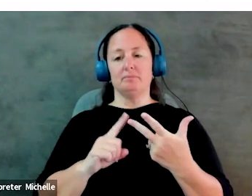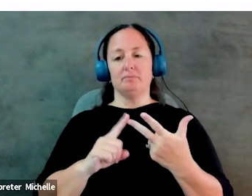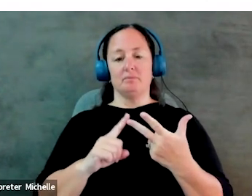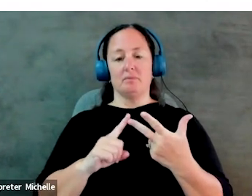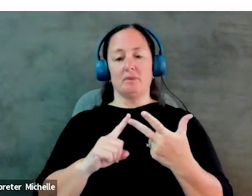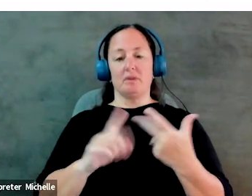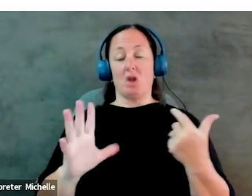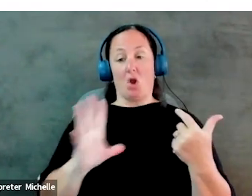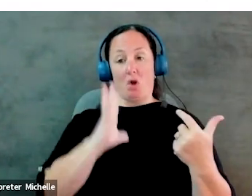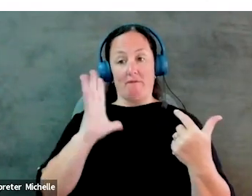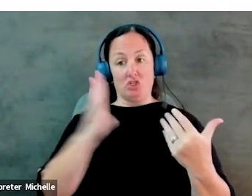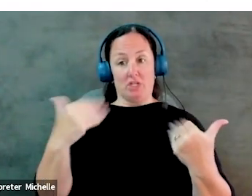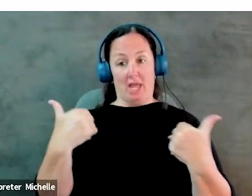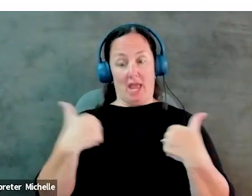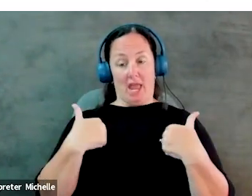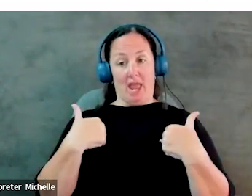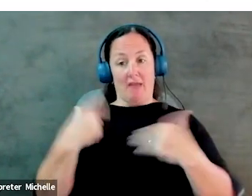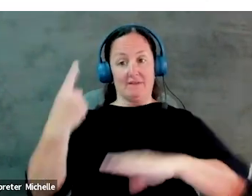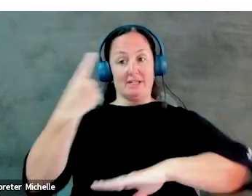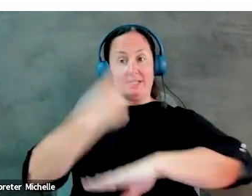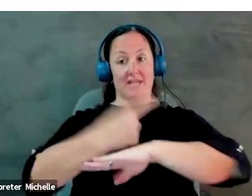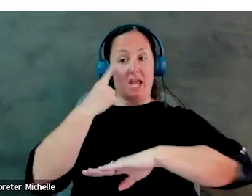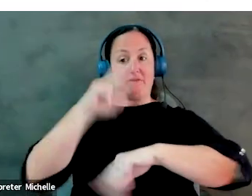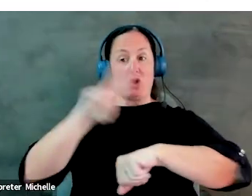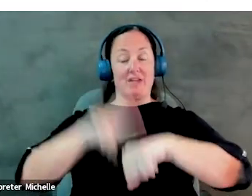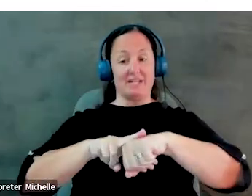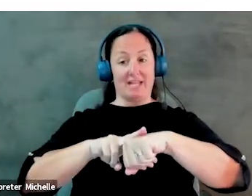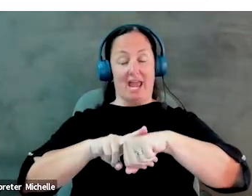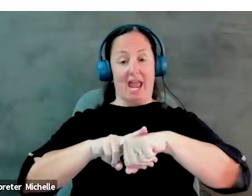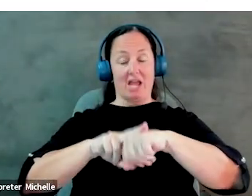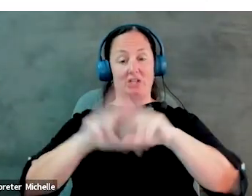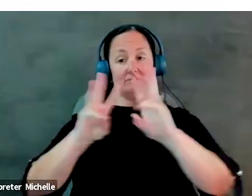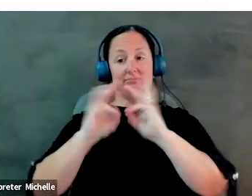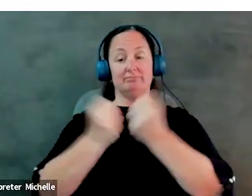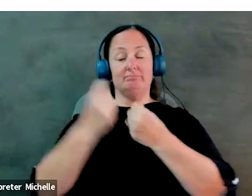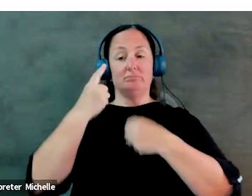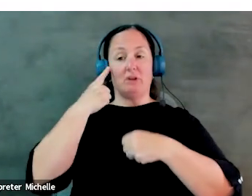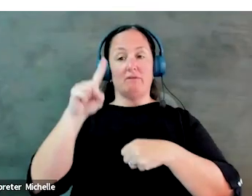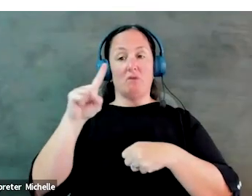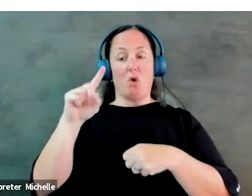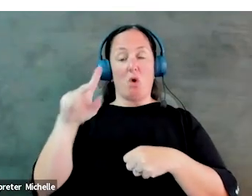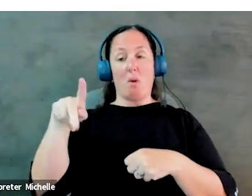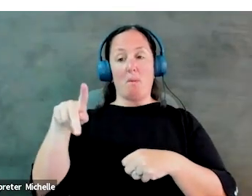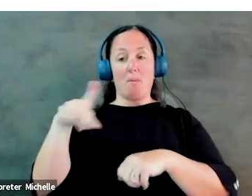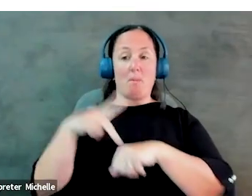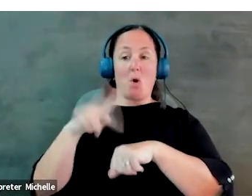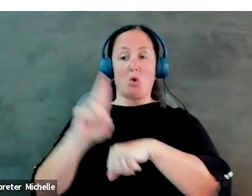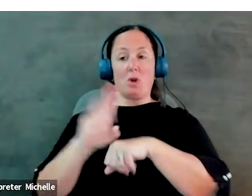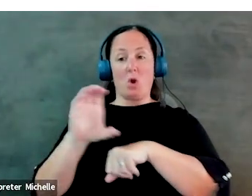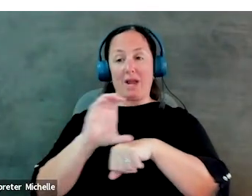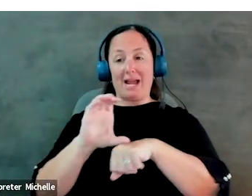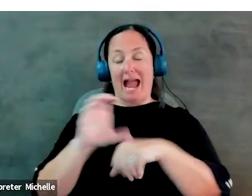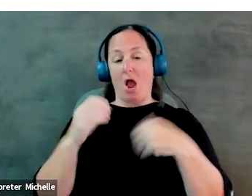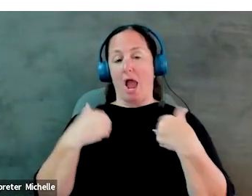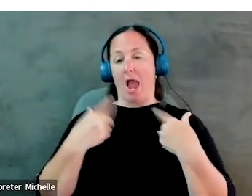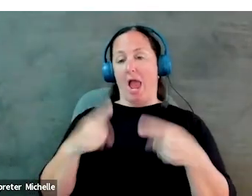And officially, we have those dates for the National Symposium for Puerto Rico Cacao, which will be